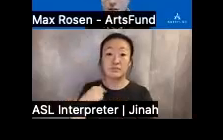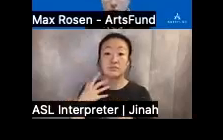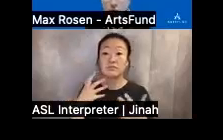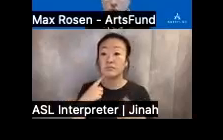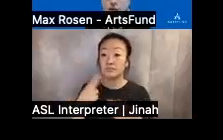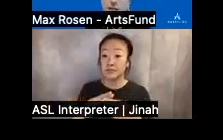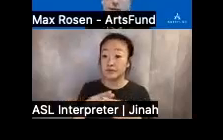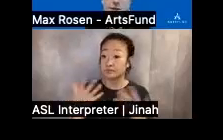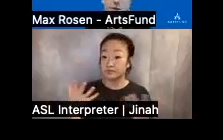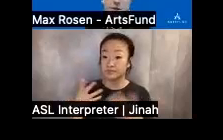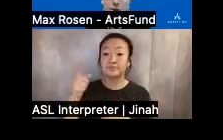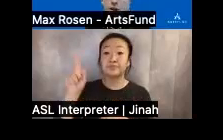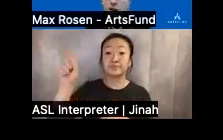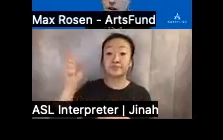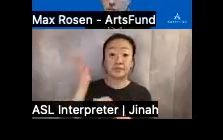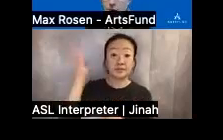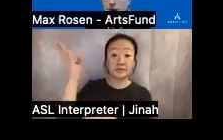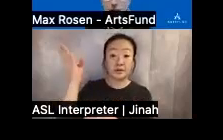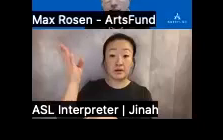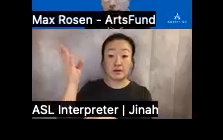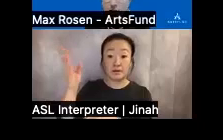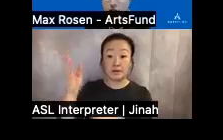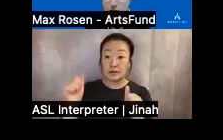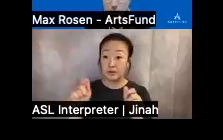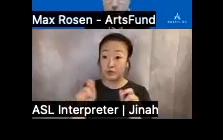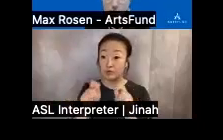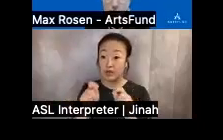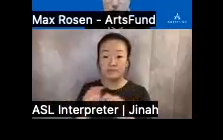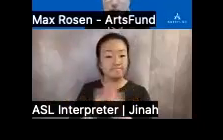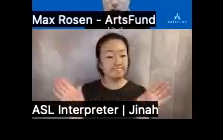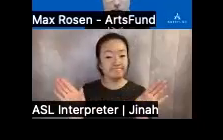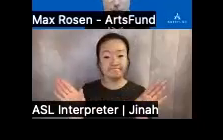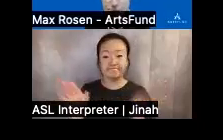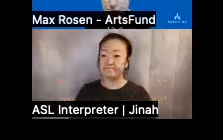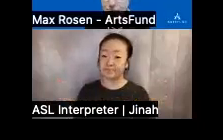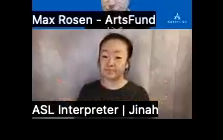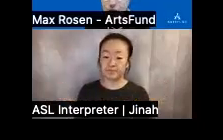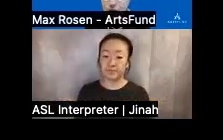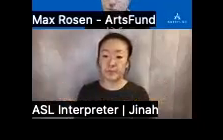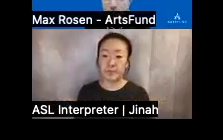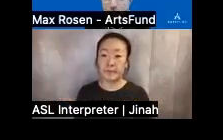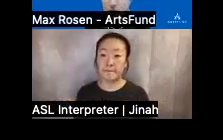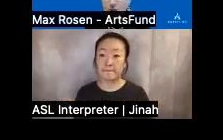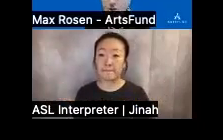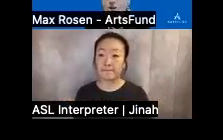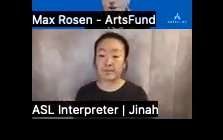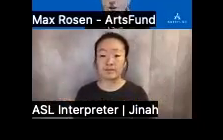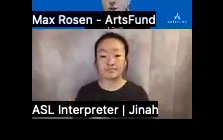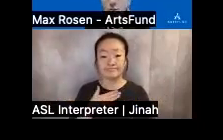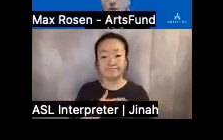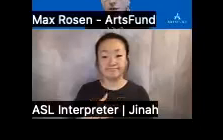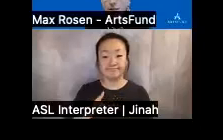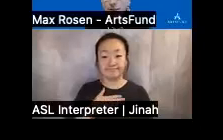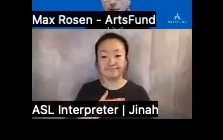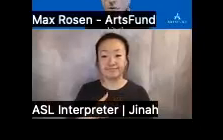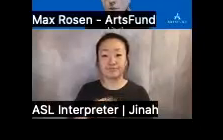that once you press submit, you're no longer able to edit any of these forms. So please be sure to